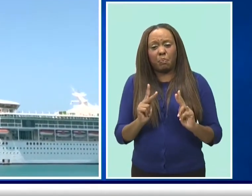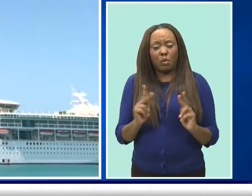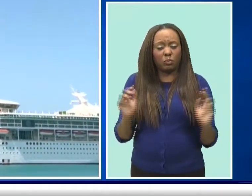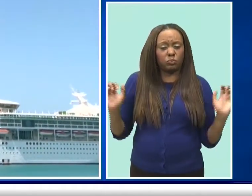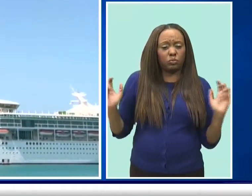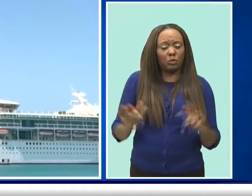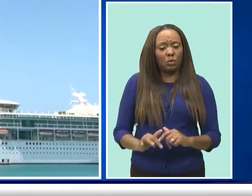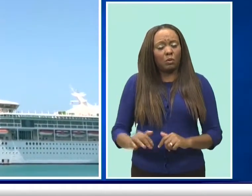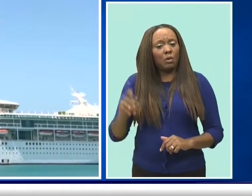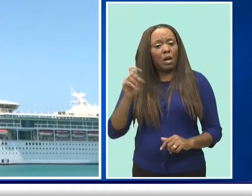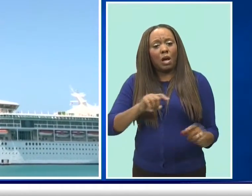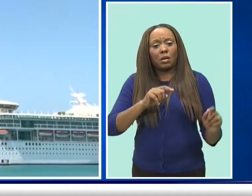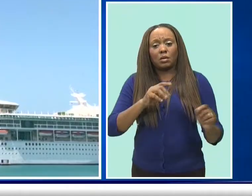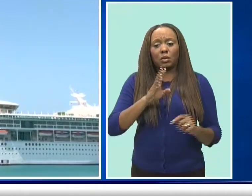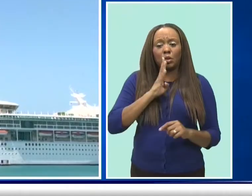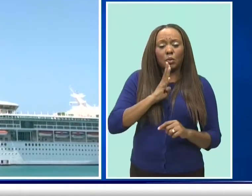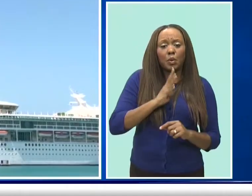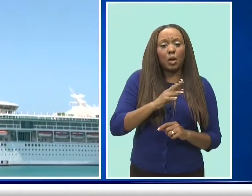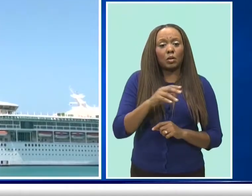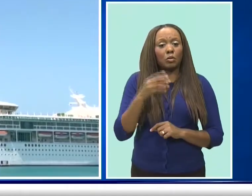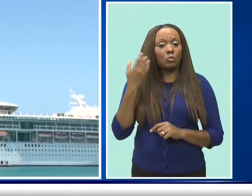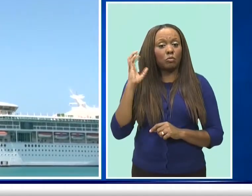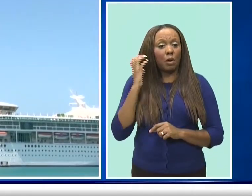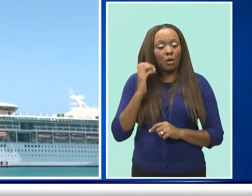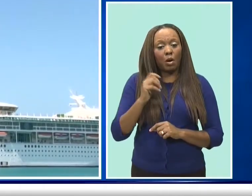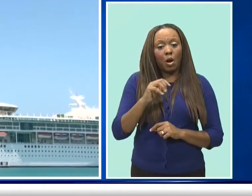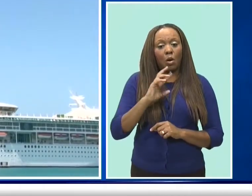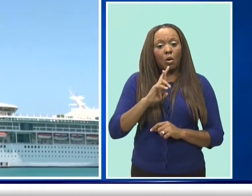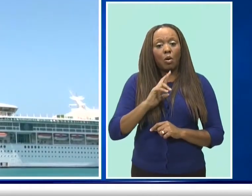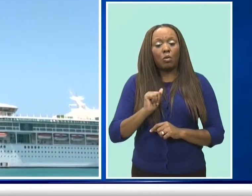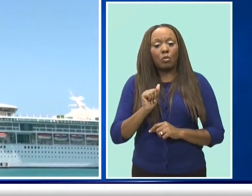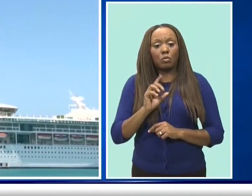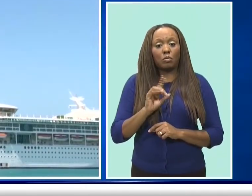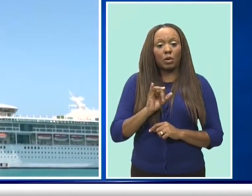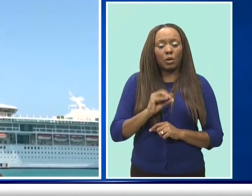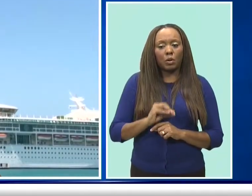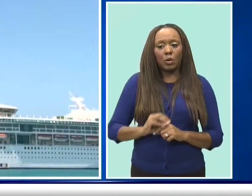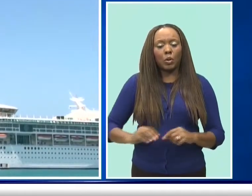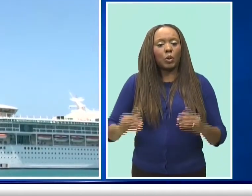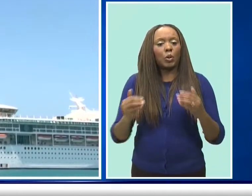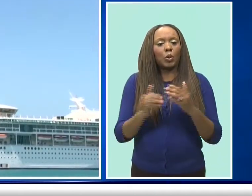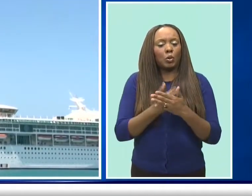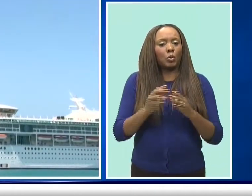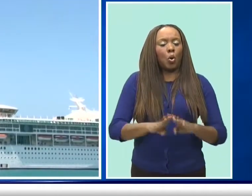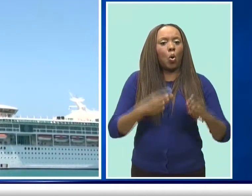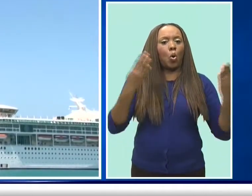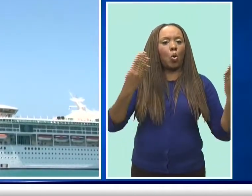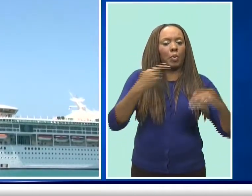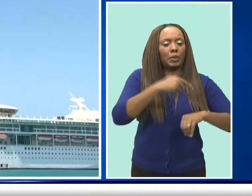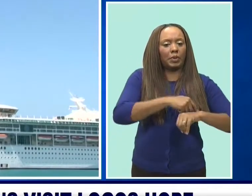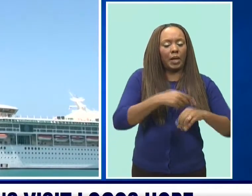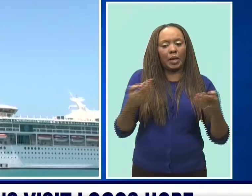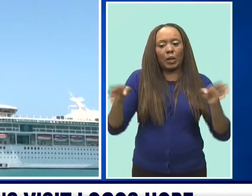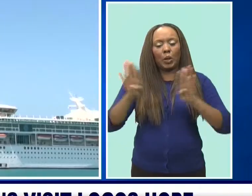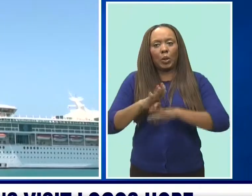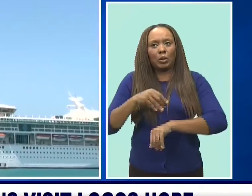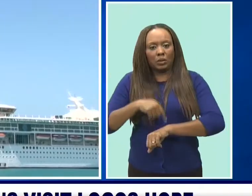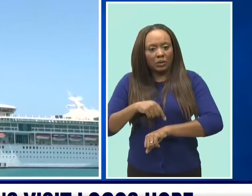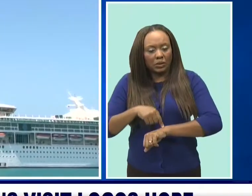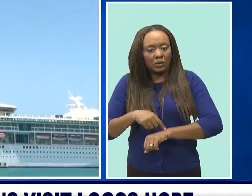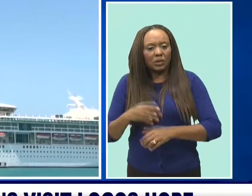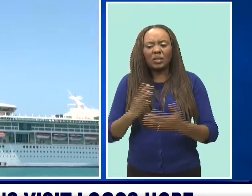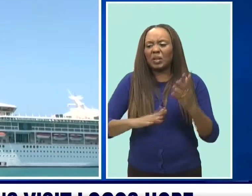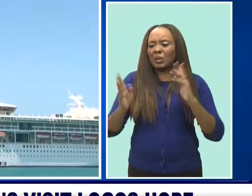people to clarify like the new schedules, opening and closing hours. So when days passed, people had